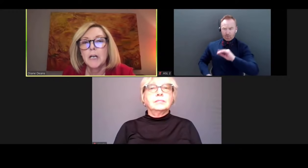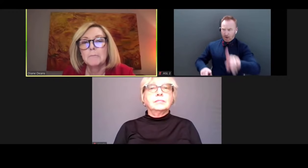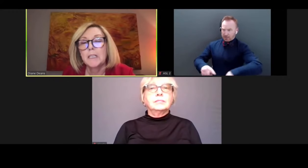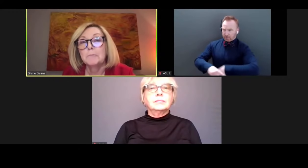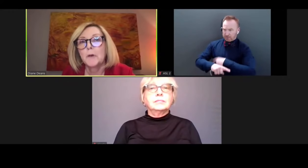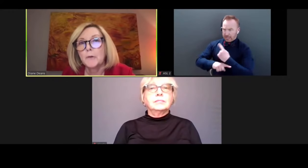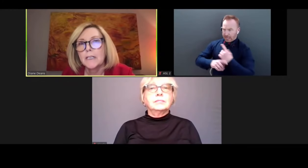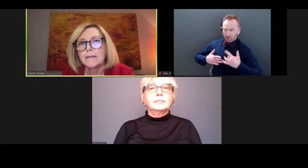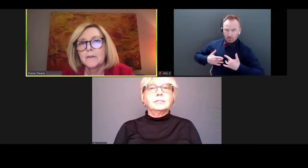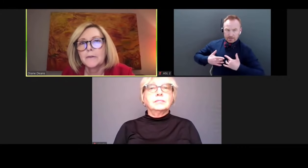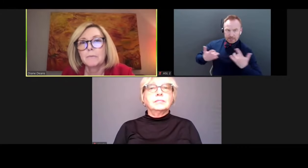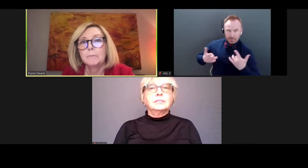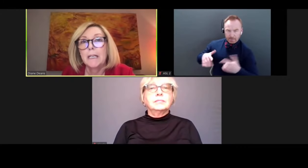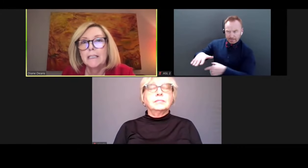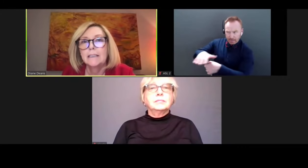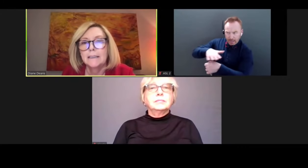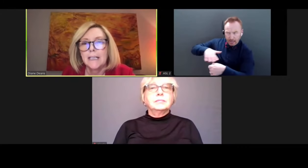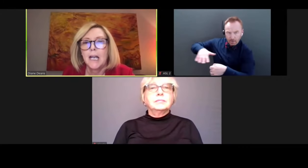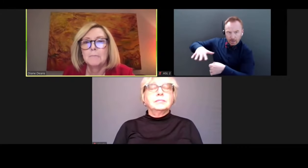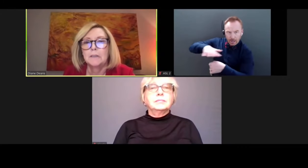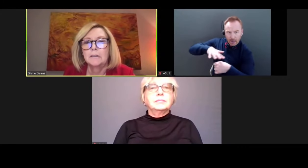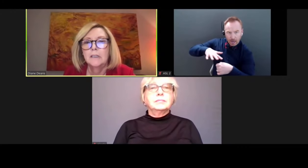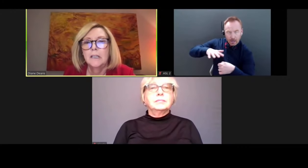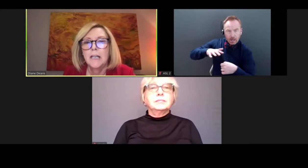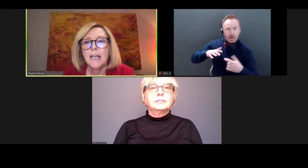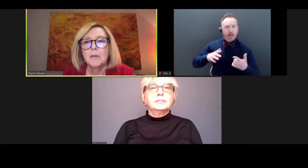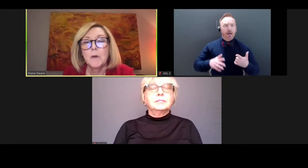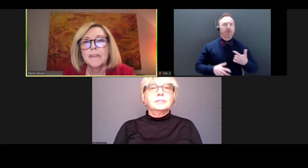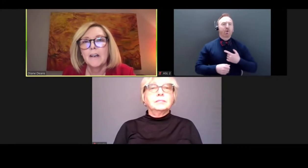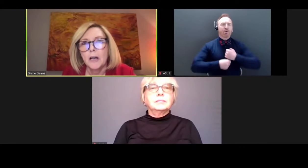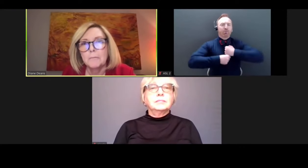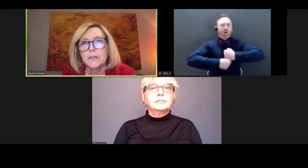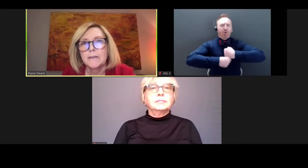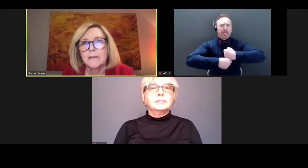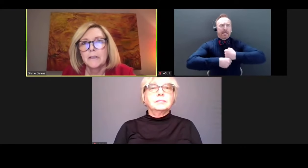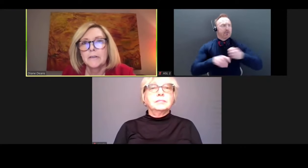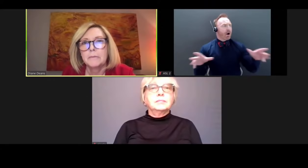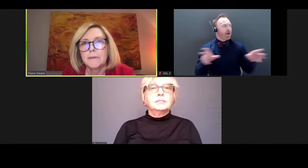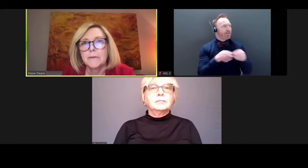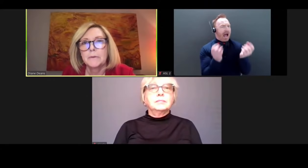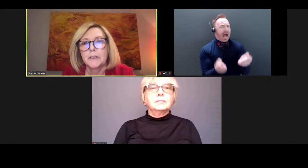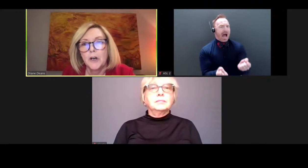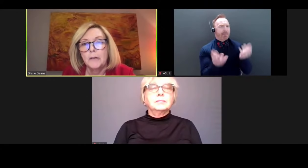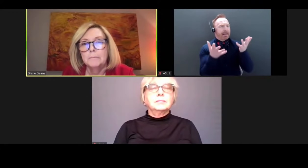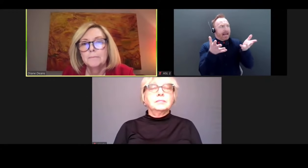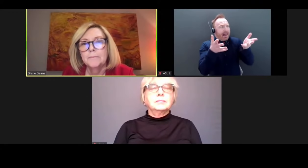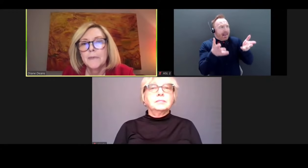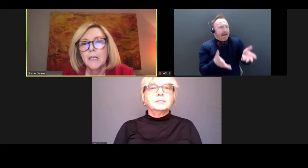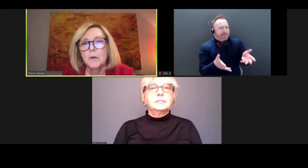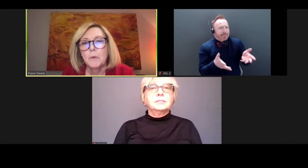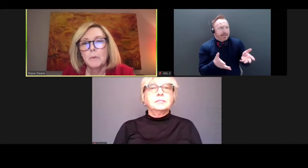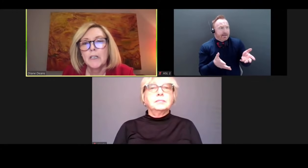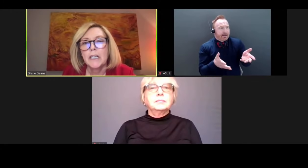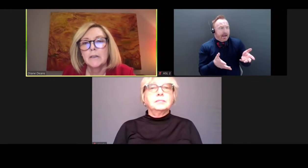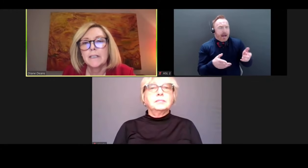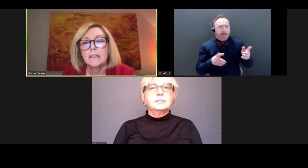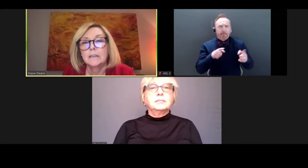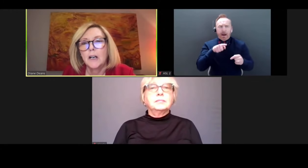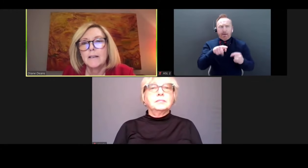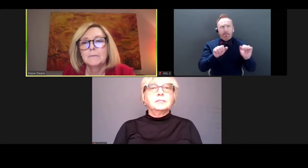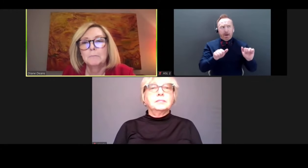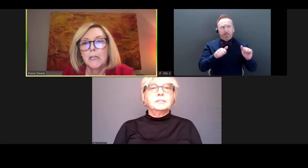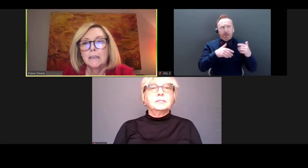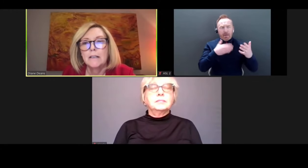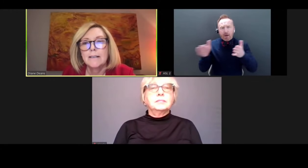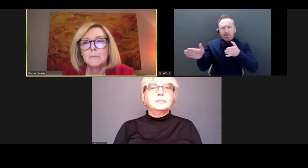to know how many protesters remain in the capital and what the options are to restore calm. We want to hear that our